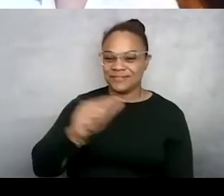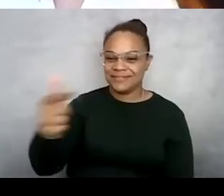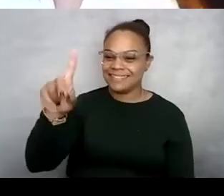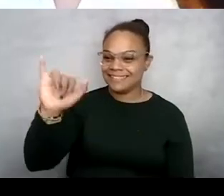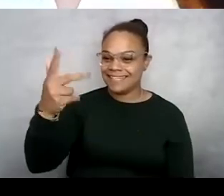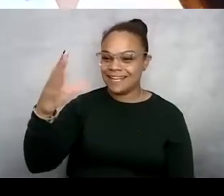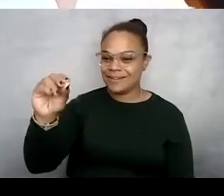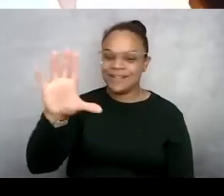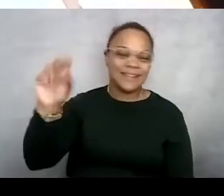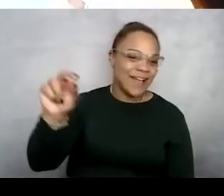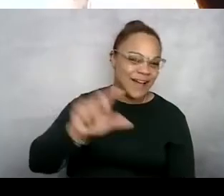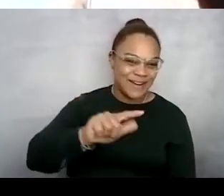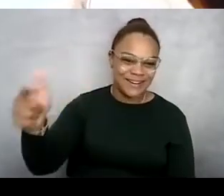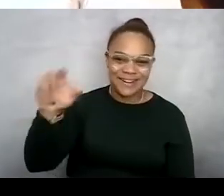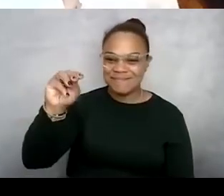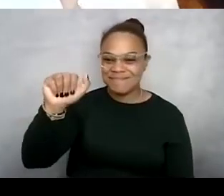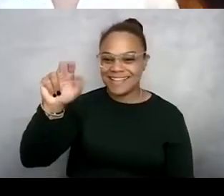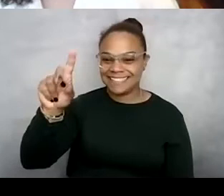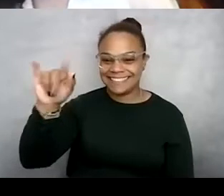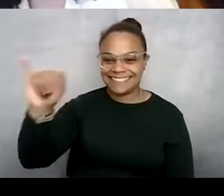gonna go to Mandy. No, okay.